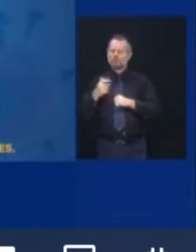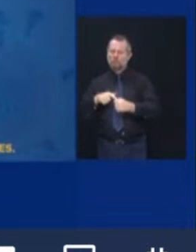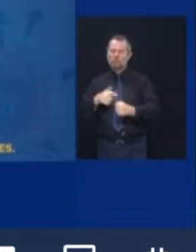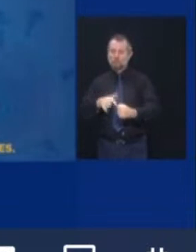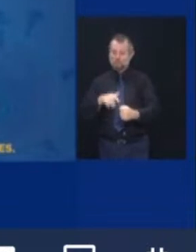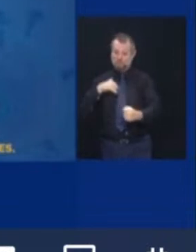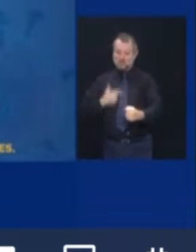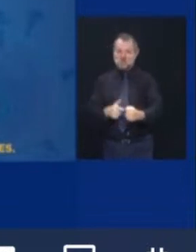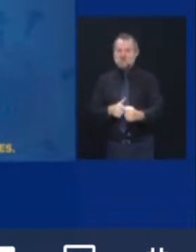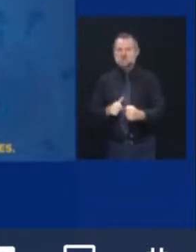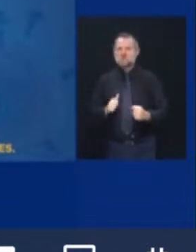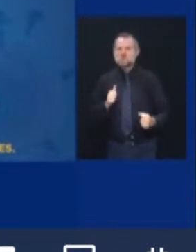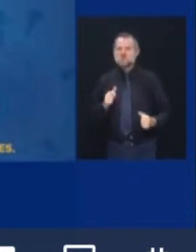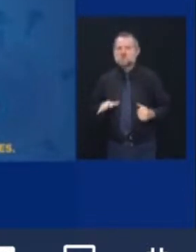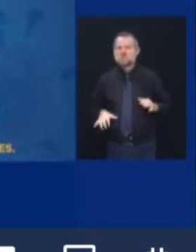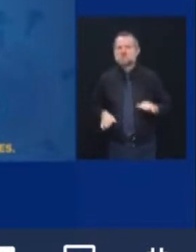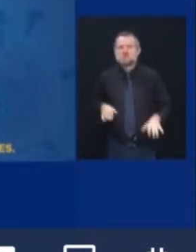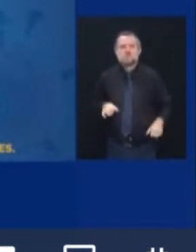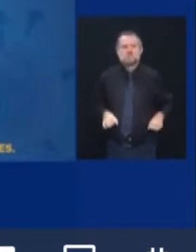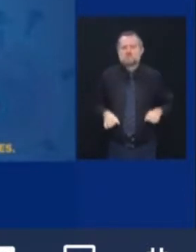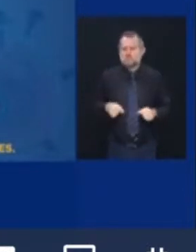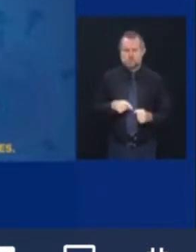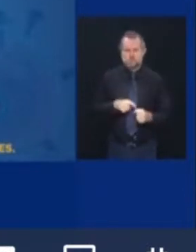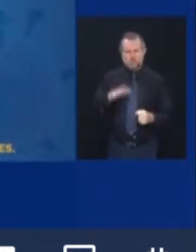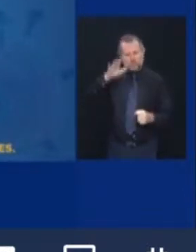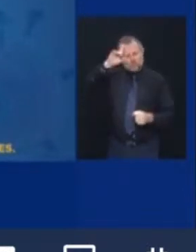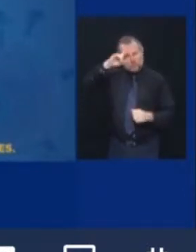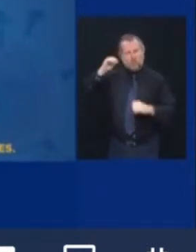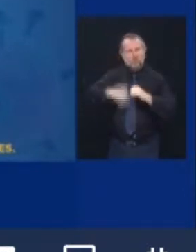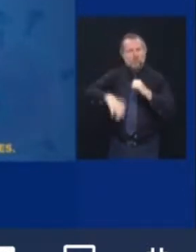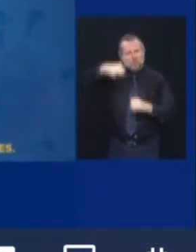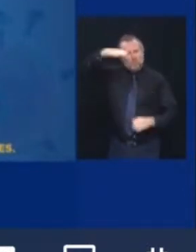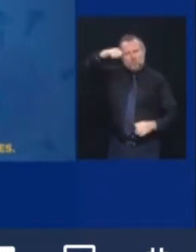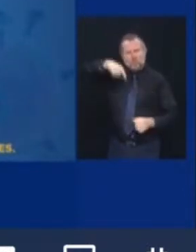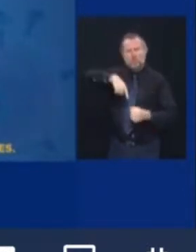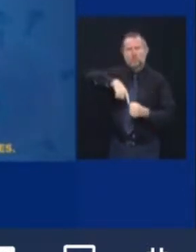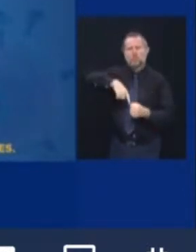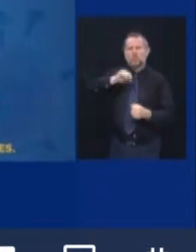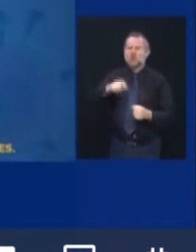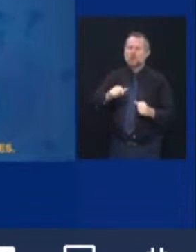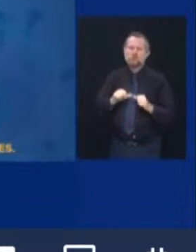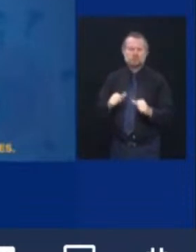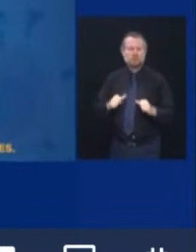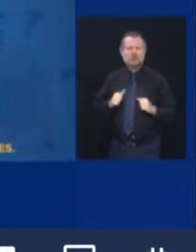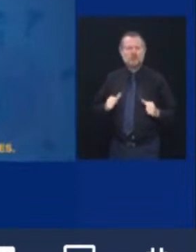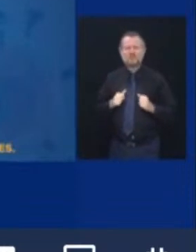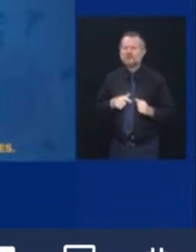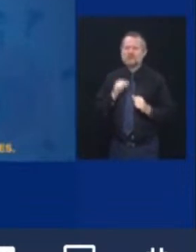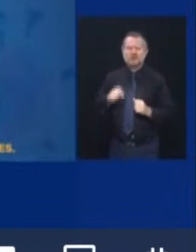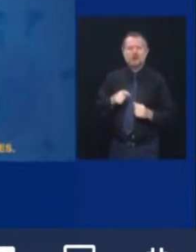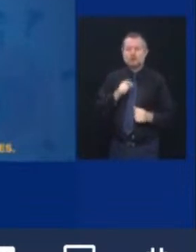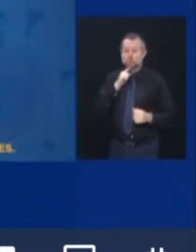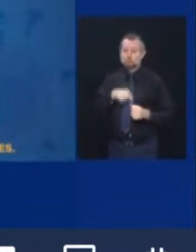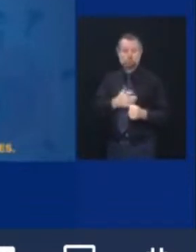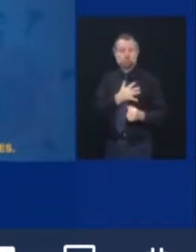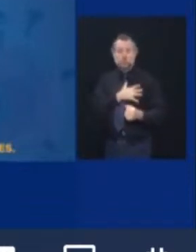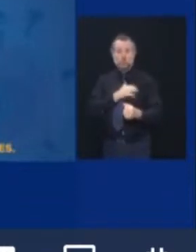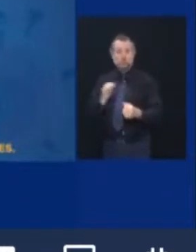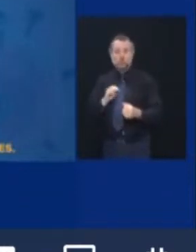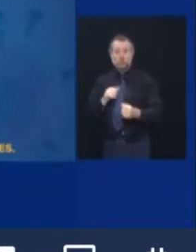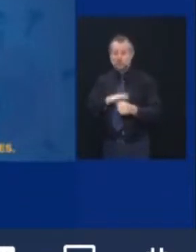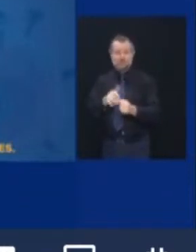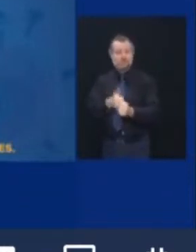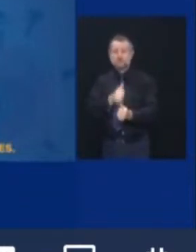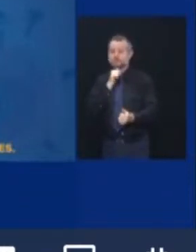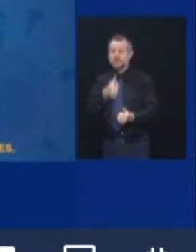The virus is alive and well. And the virus is not letting down its guard. So neither